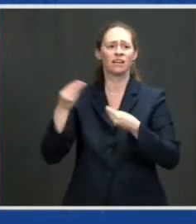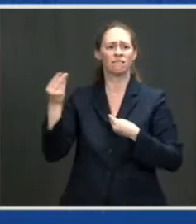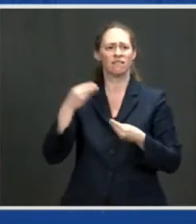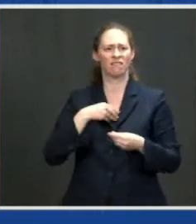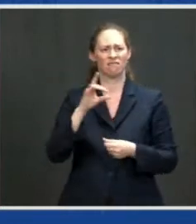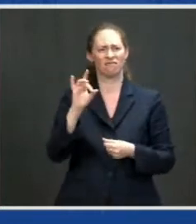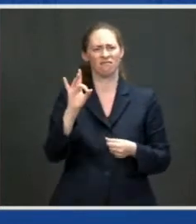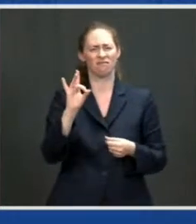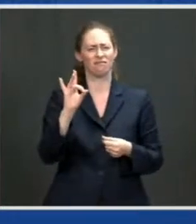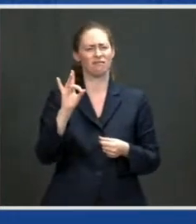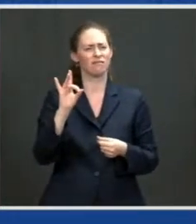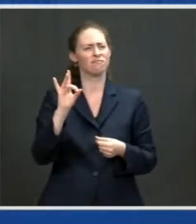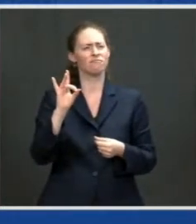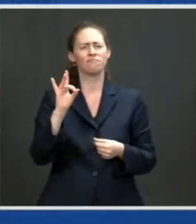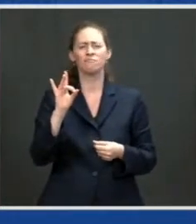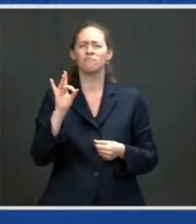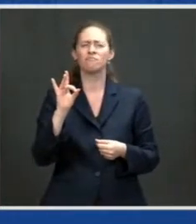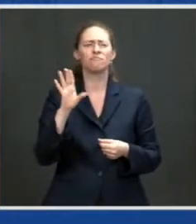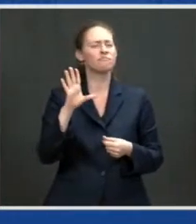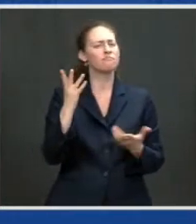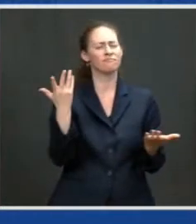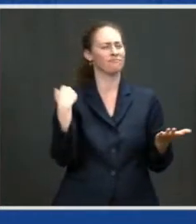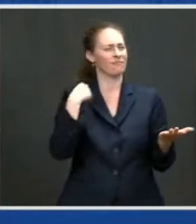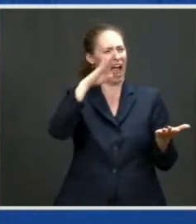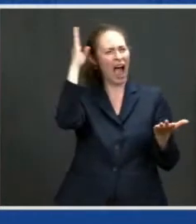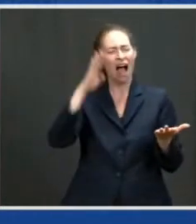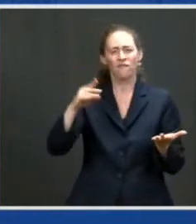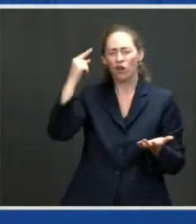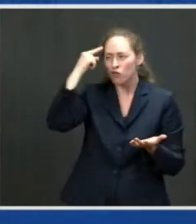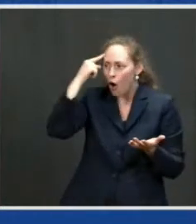ever thought they'd need that kind of help.